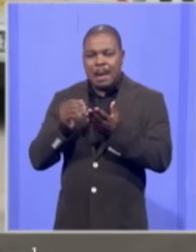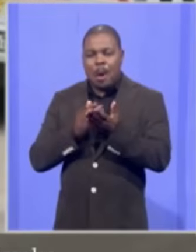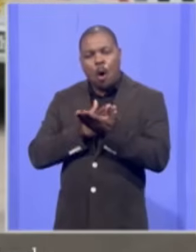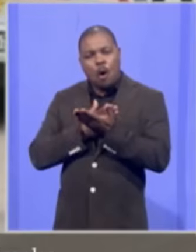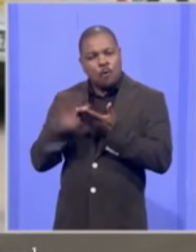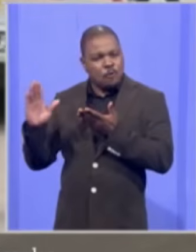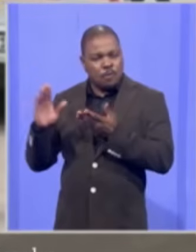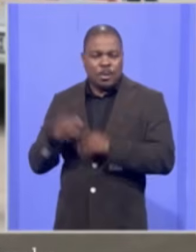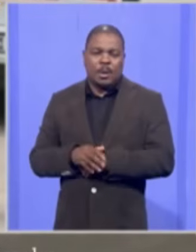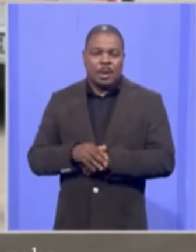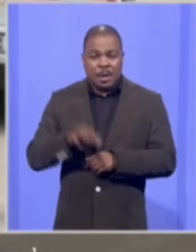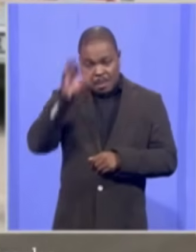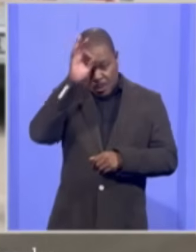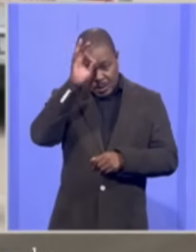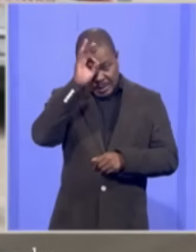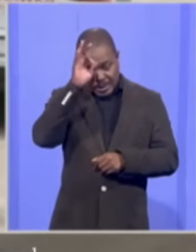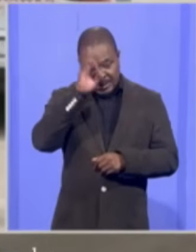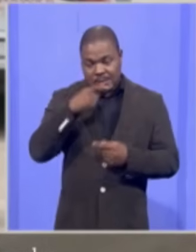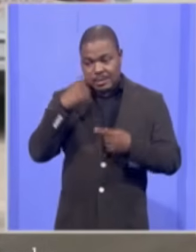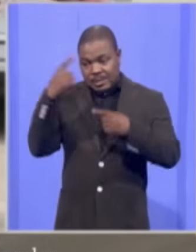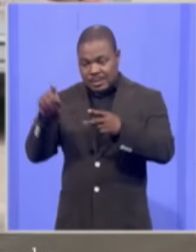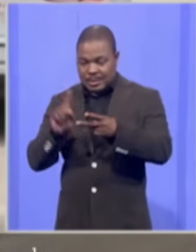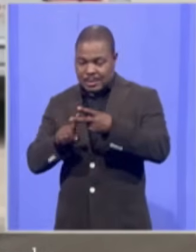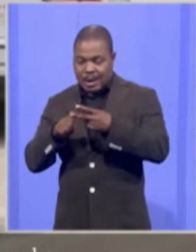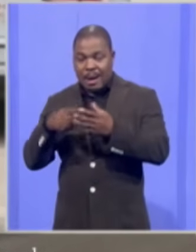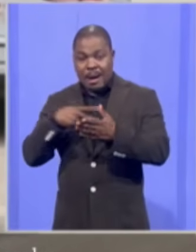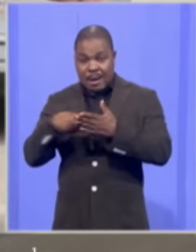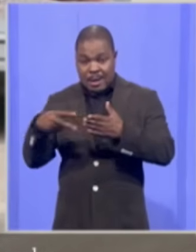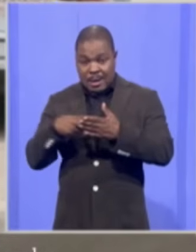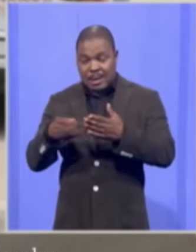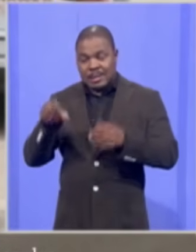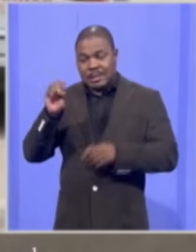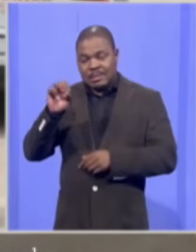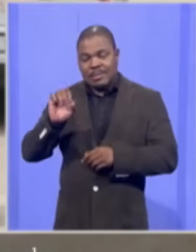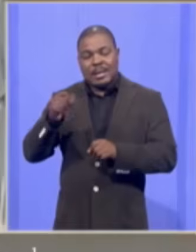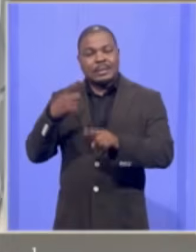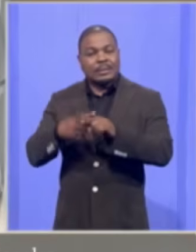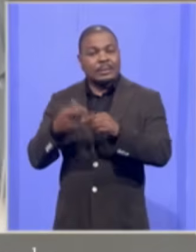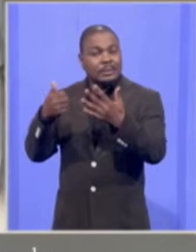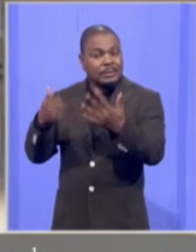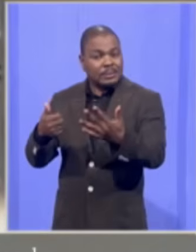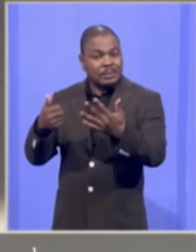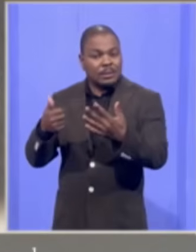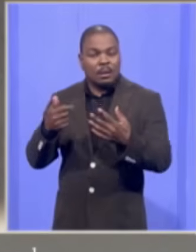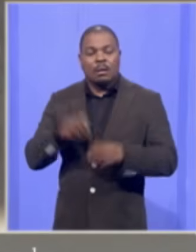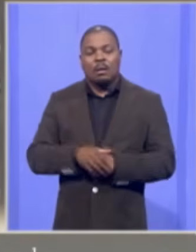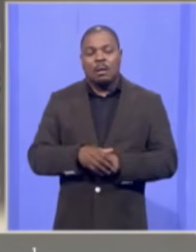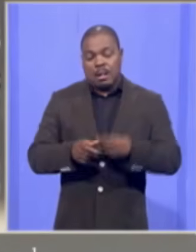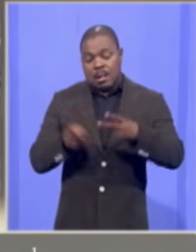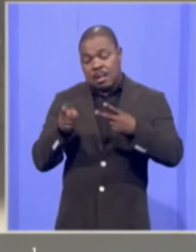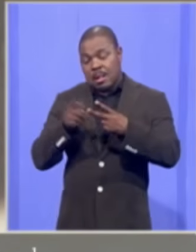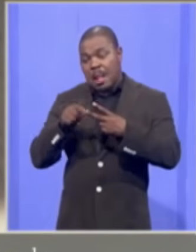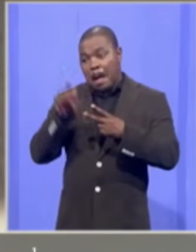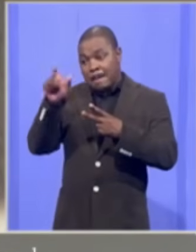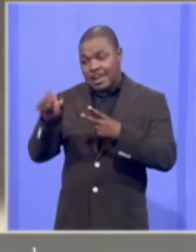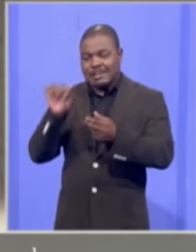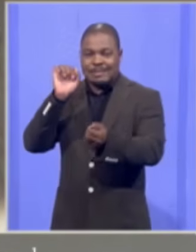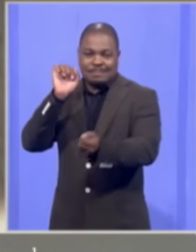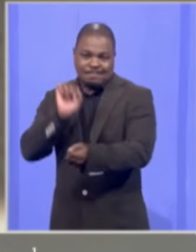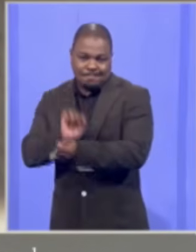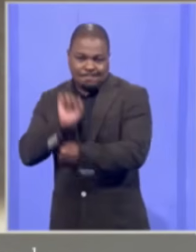The police proceed to the second address in Soshanguve, Extension 6, where the second suspect was